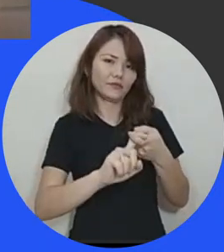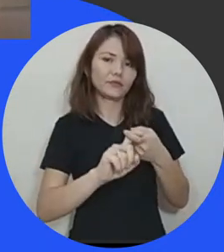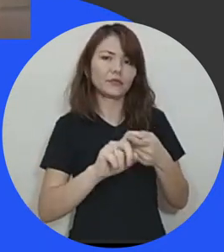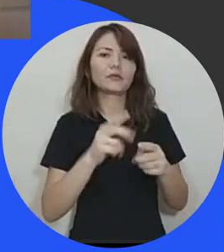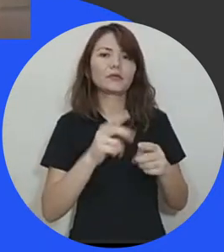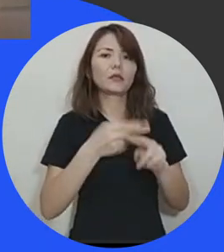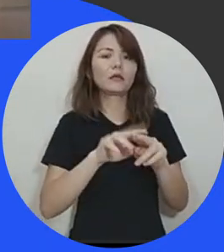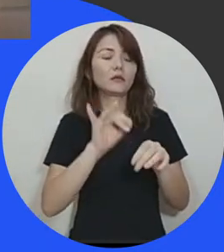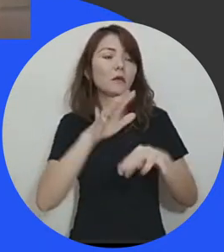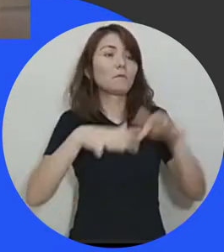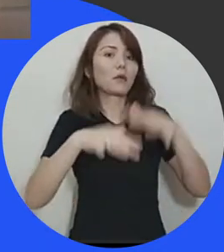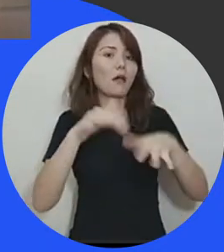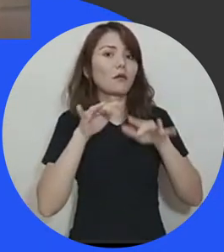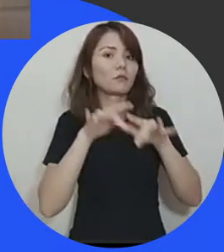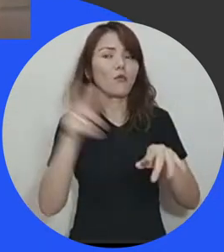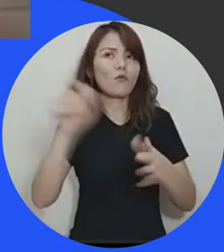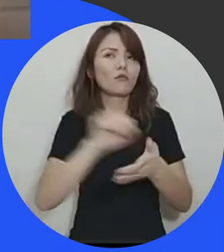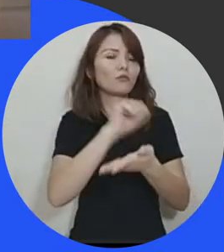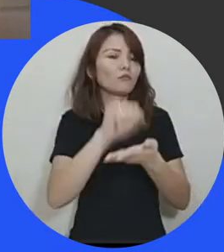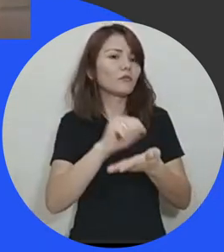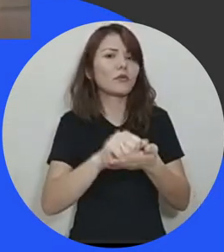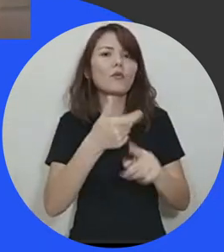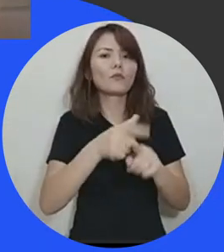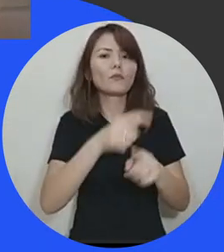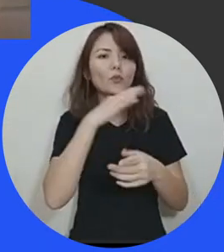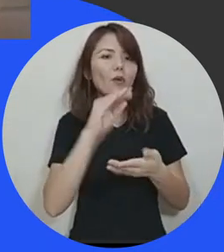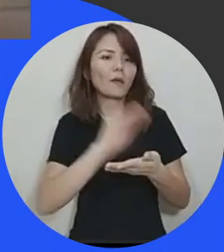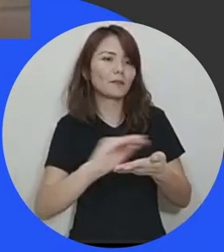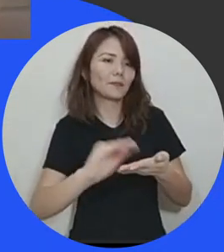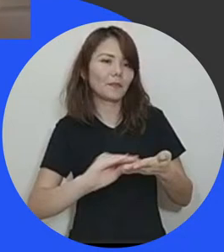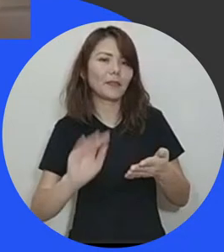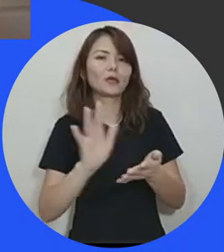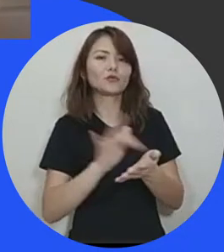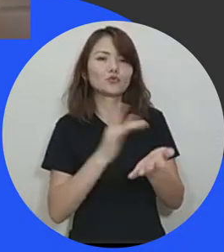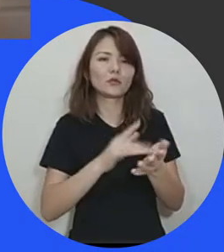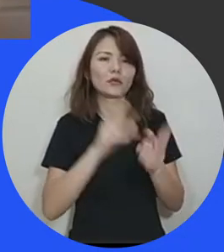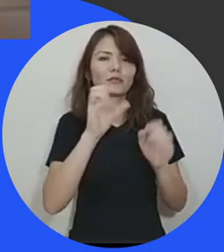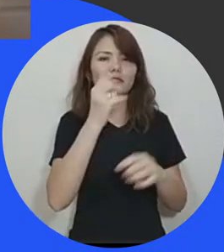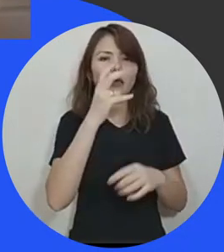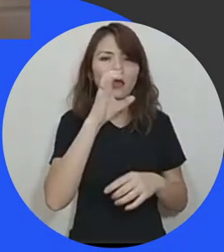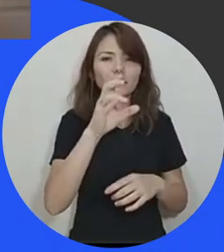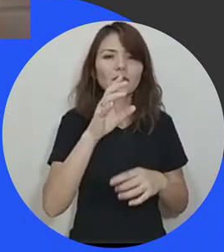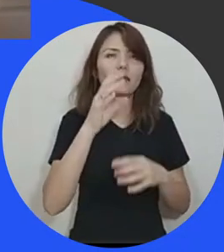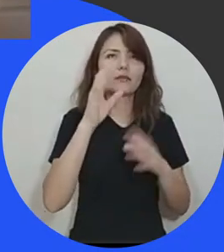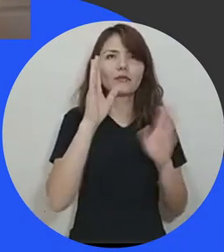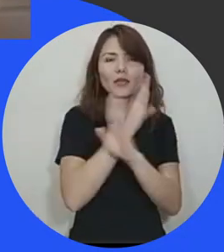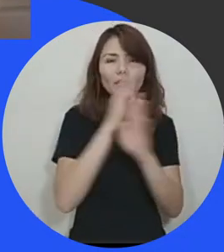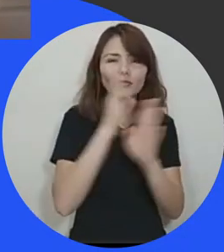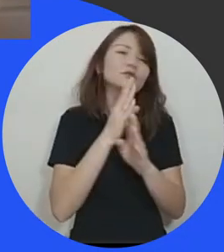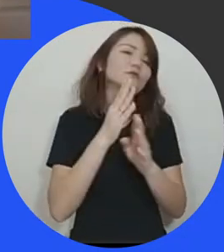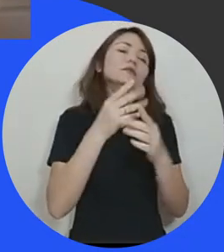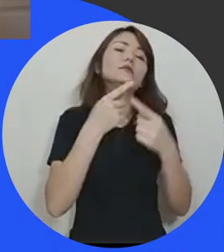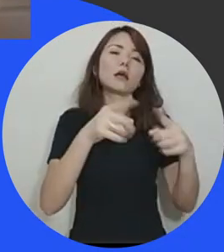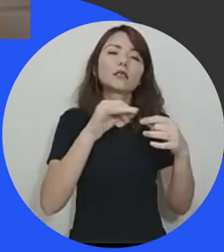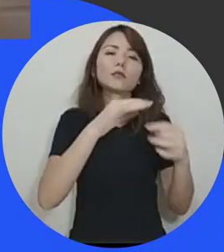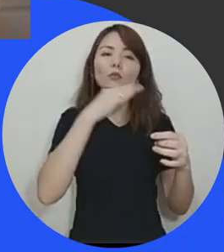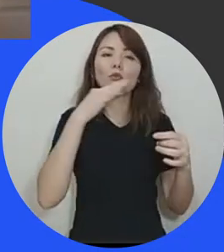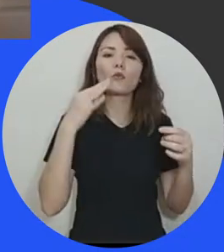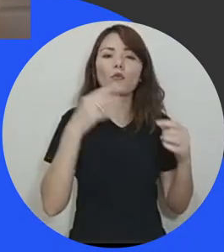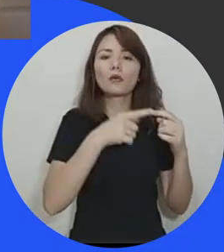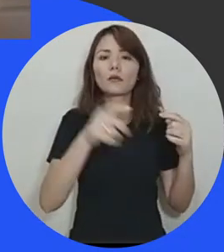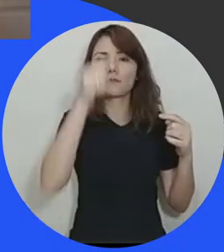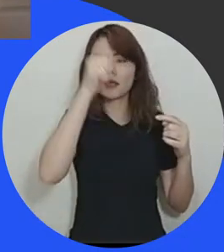publications in journals like Science, Nature, and Cell. In the past month, he has developed the genomics program for